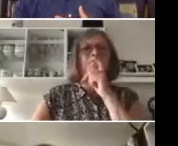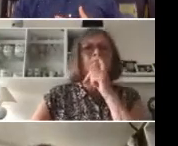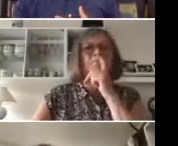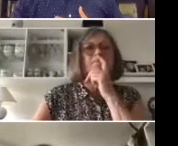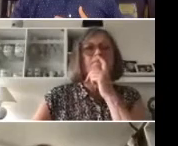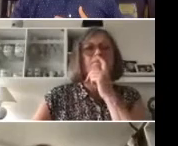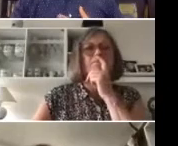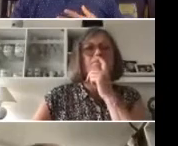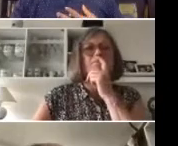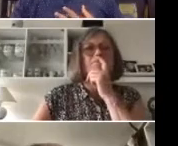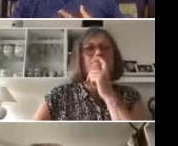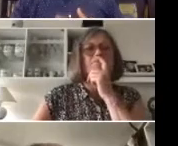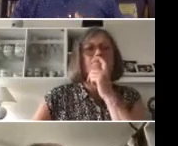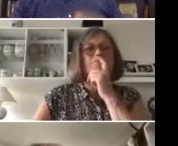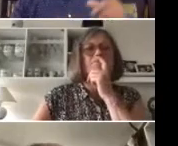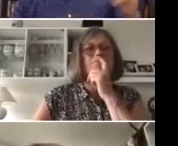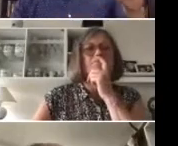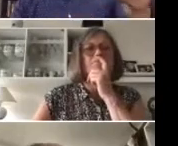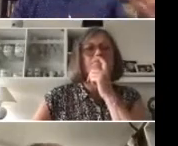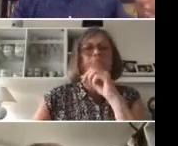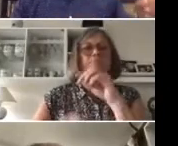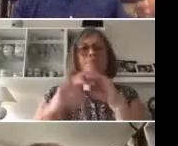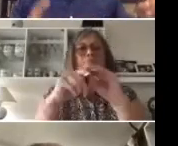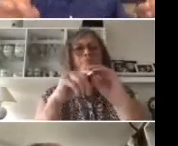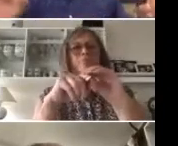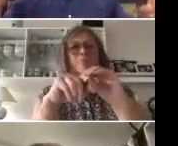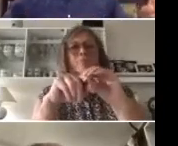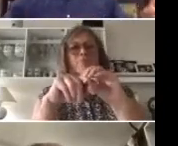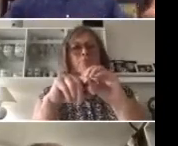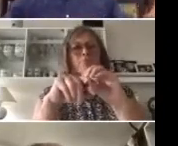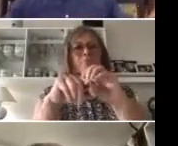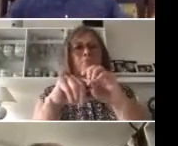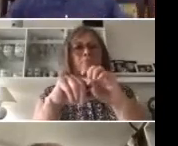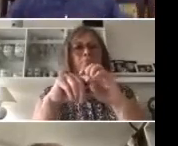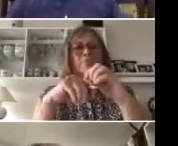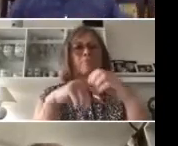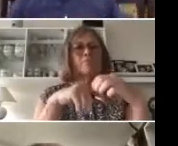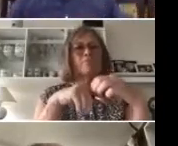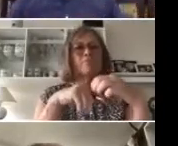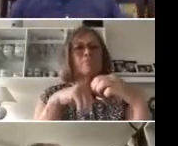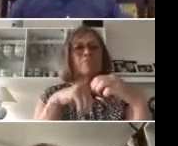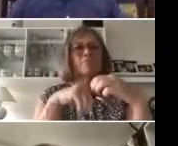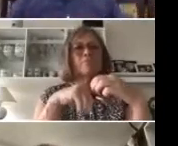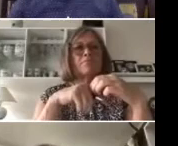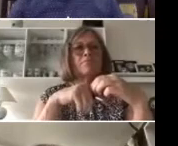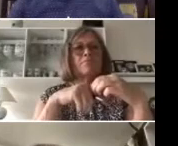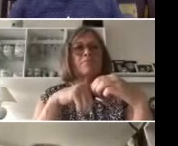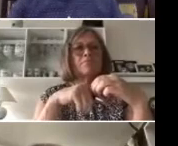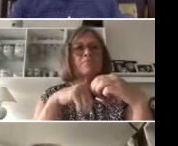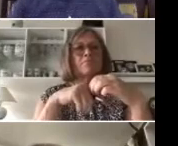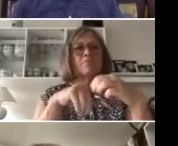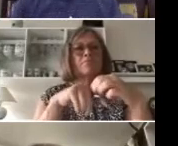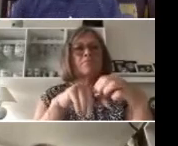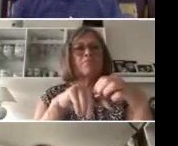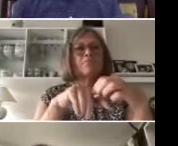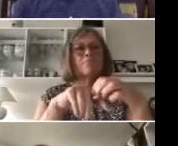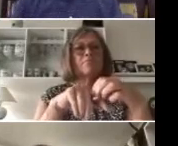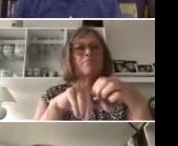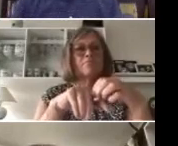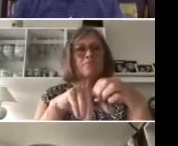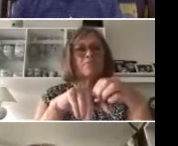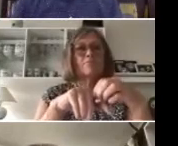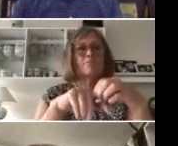has an identity. We are either male or female. That's the identity of our